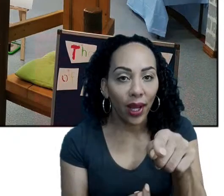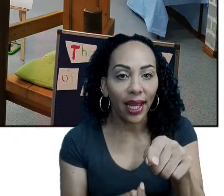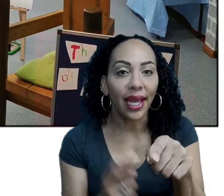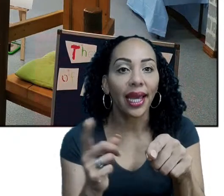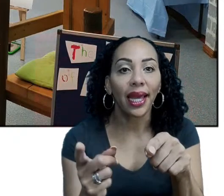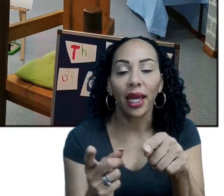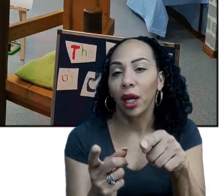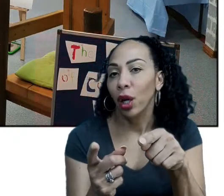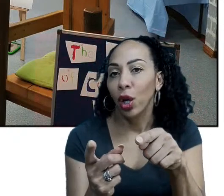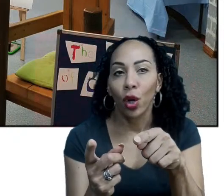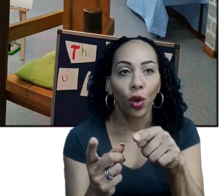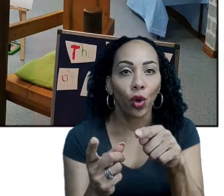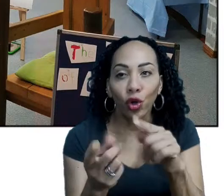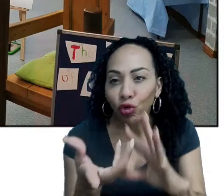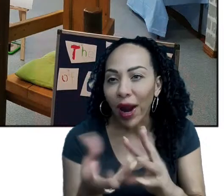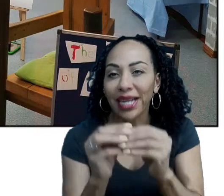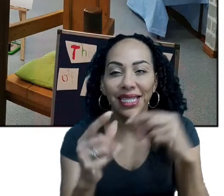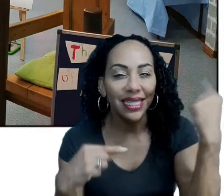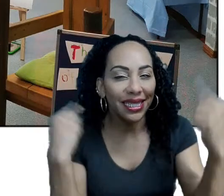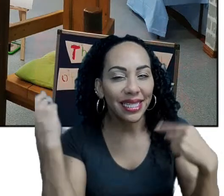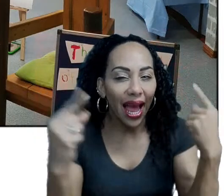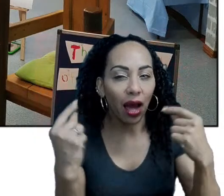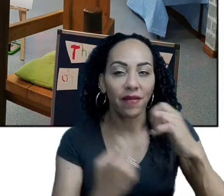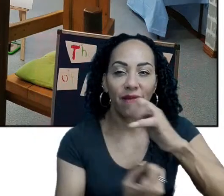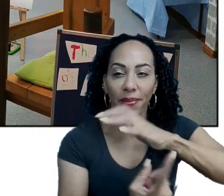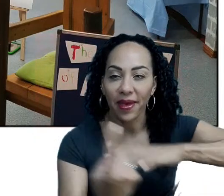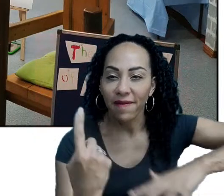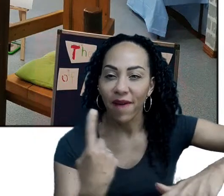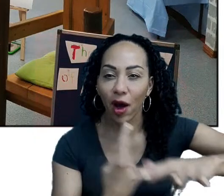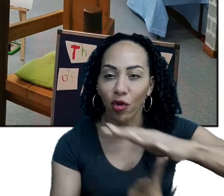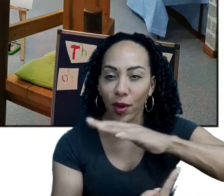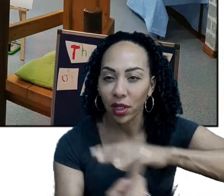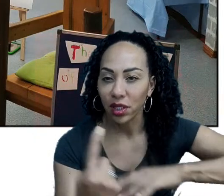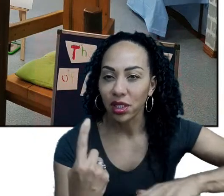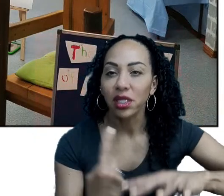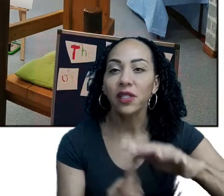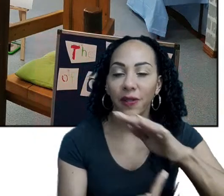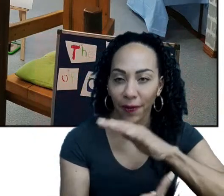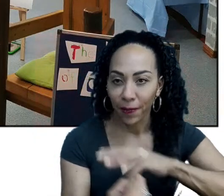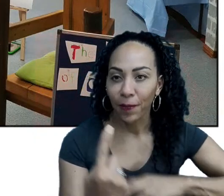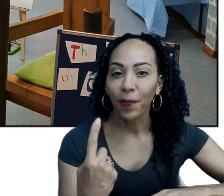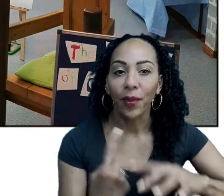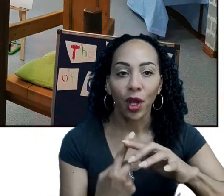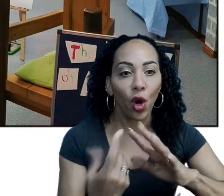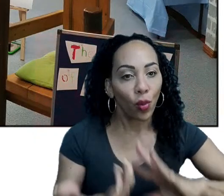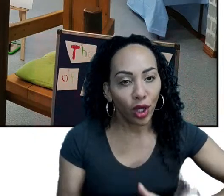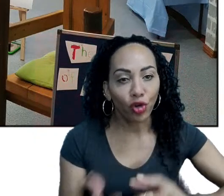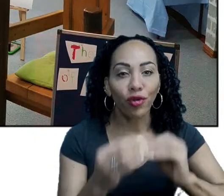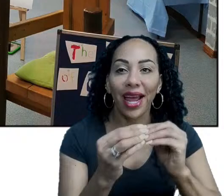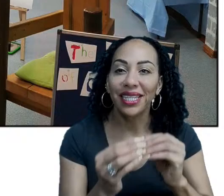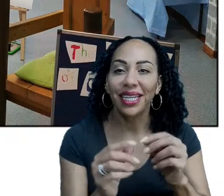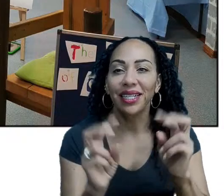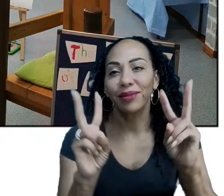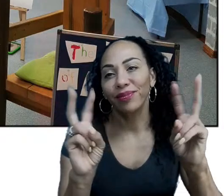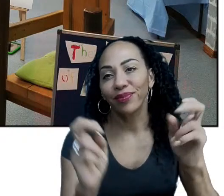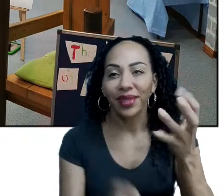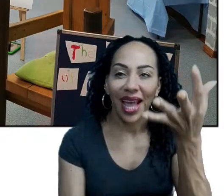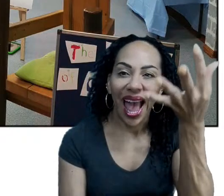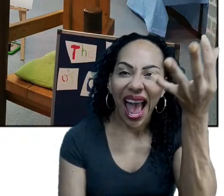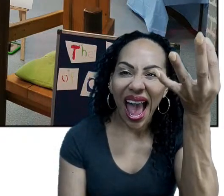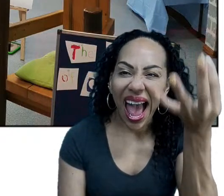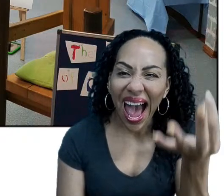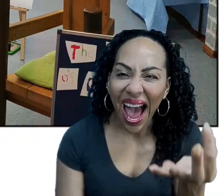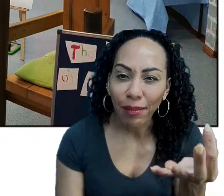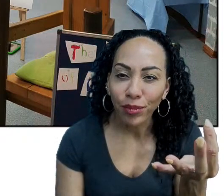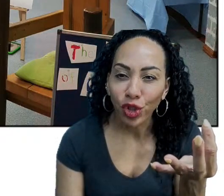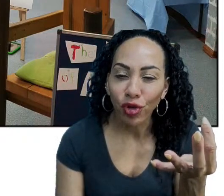that represented more abstract words. So we did sort of, for example, what does when sound like? What